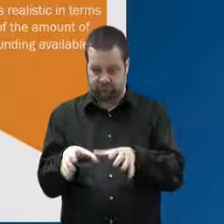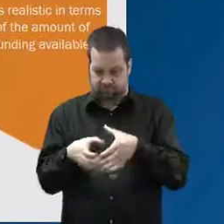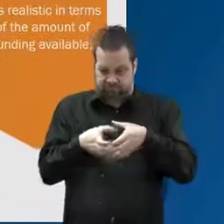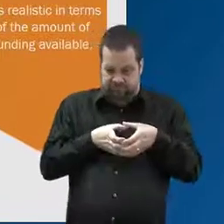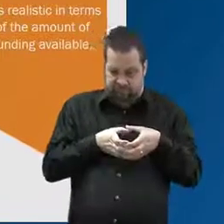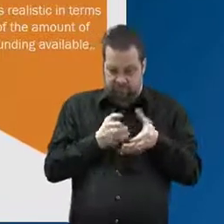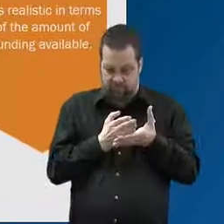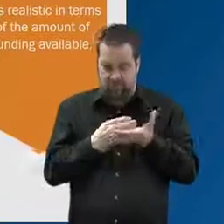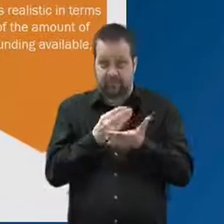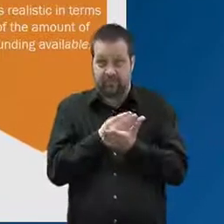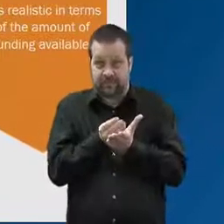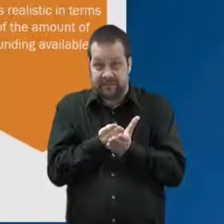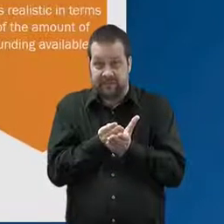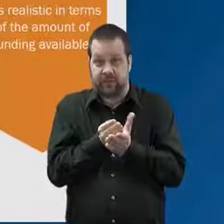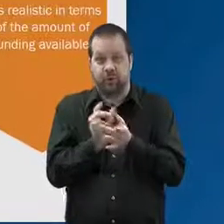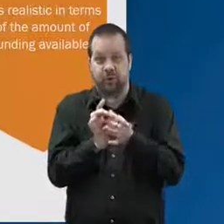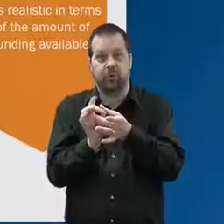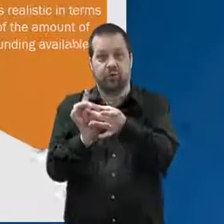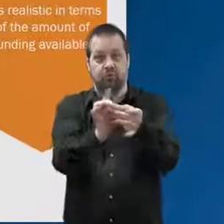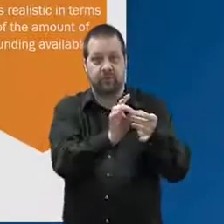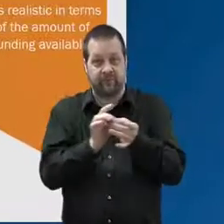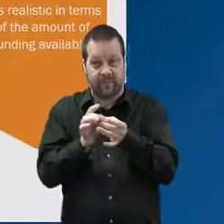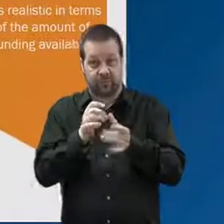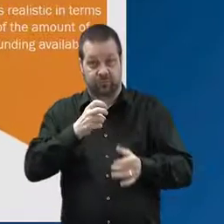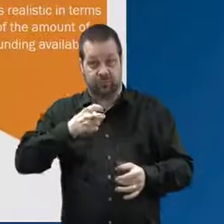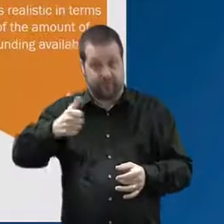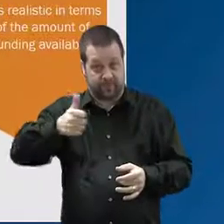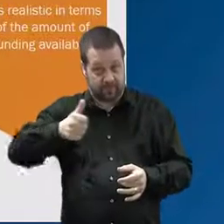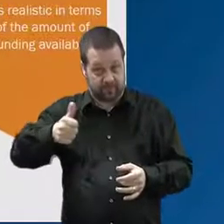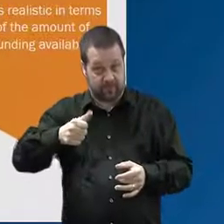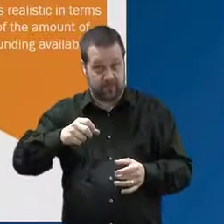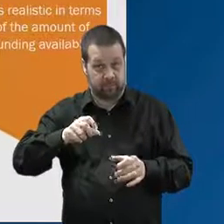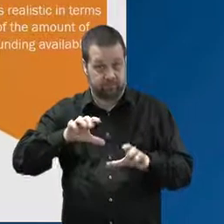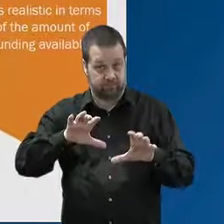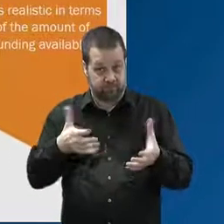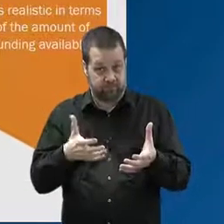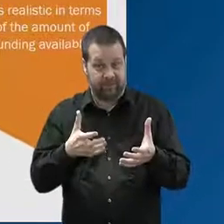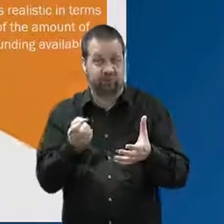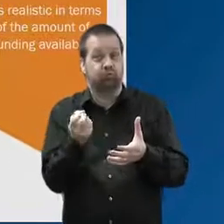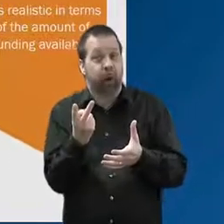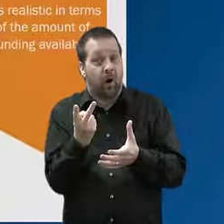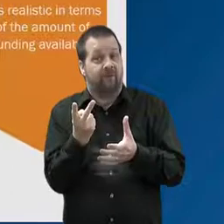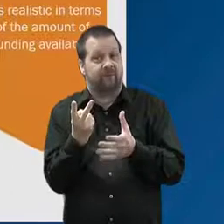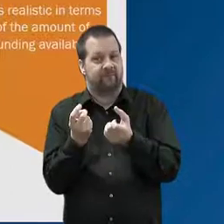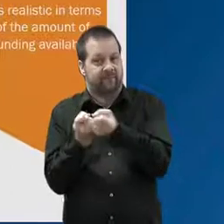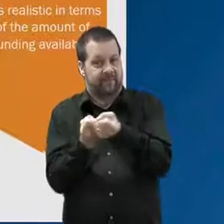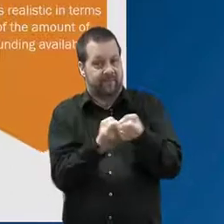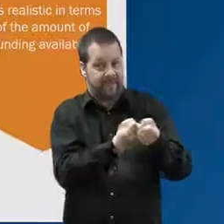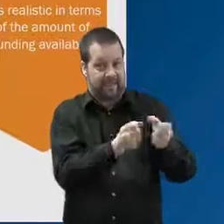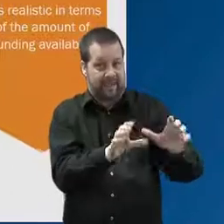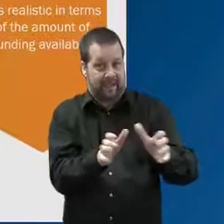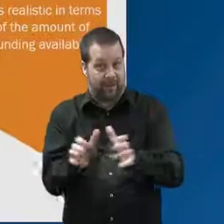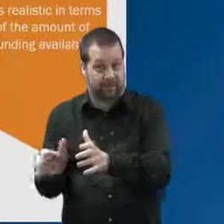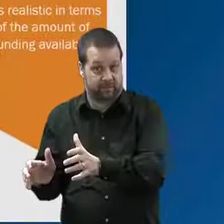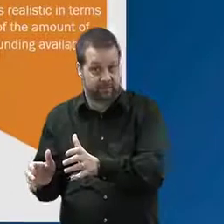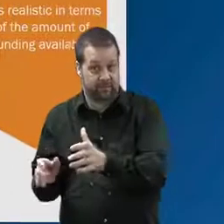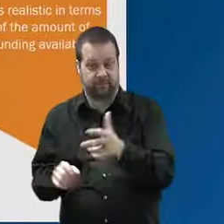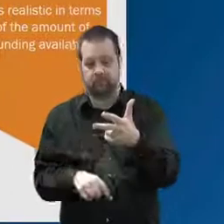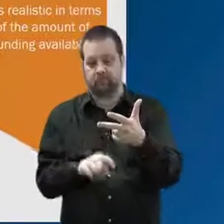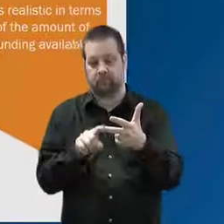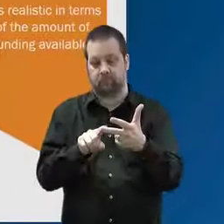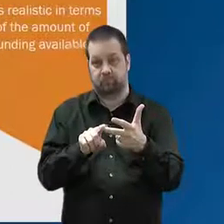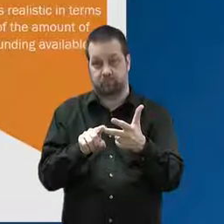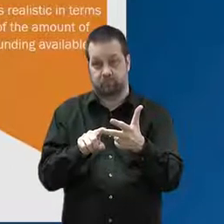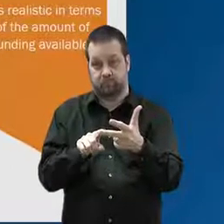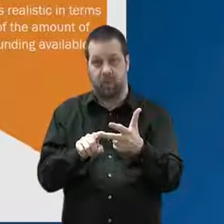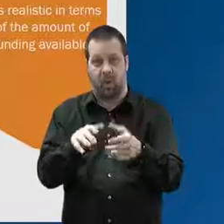projects through the Unified Transportation Program's 12 funding categories. And 3. Local governments.